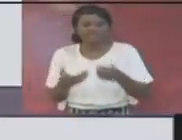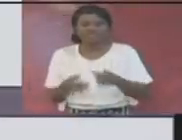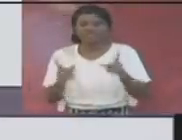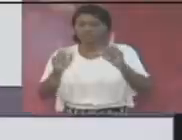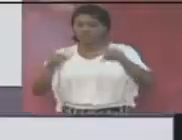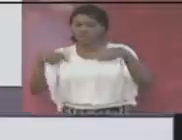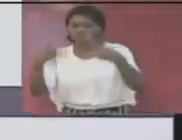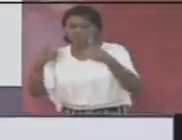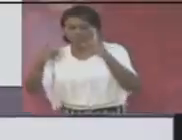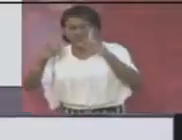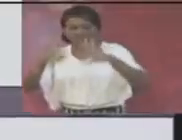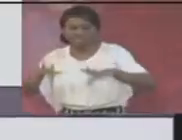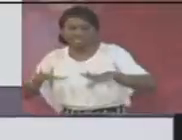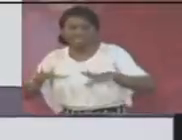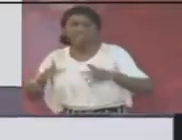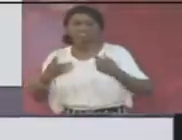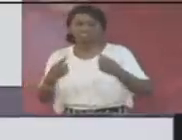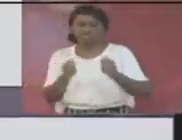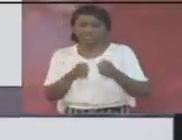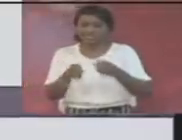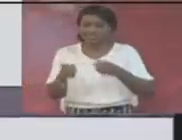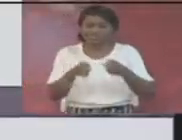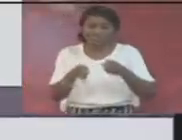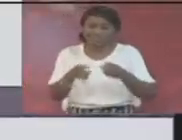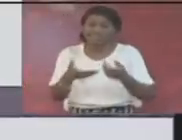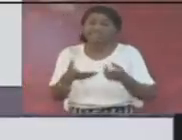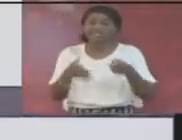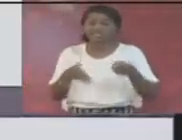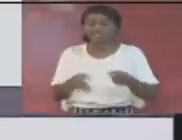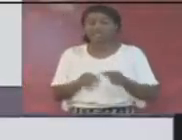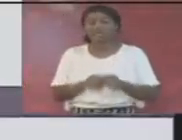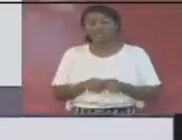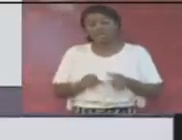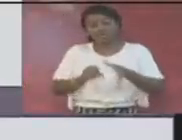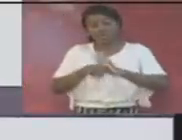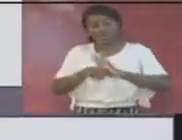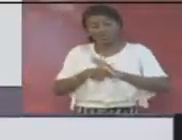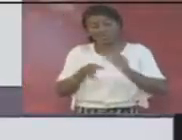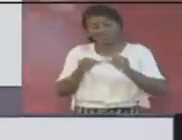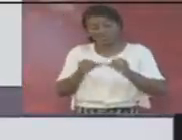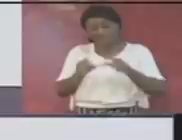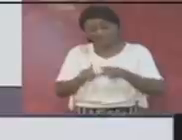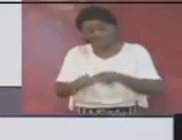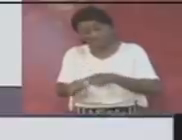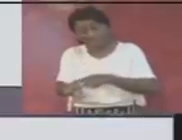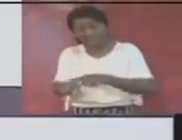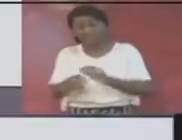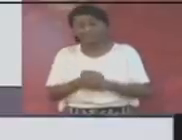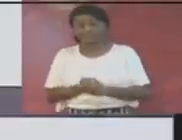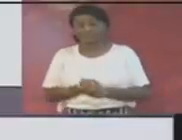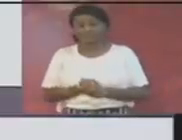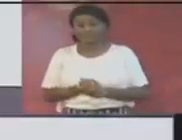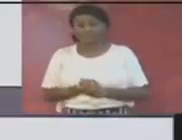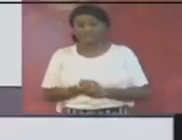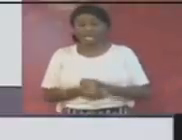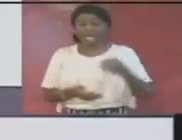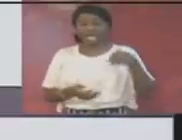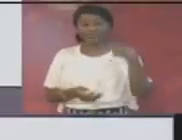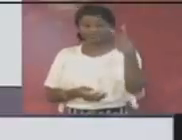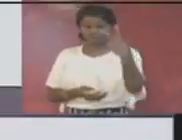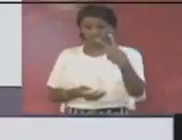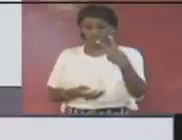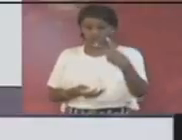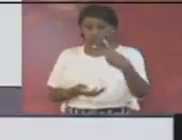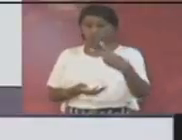assessment and management of this often challenging group of patients. Currently, nationally, there are 2